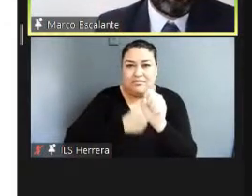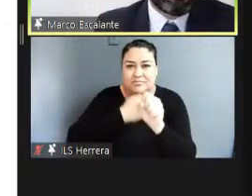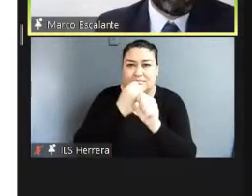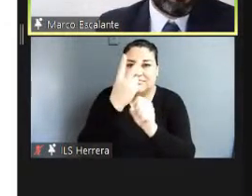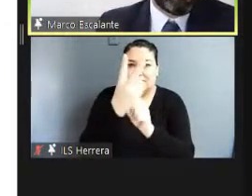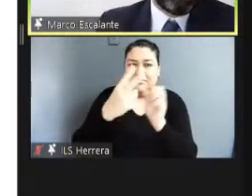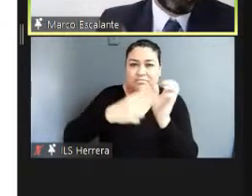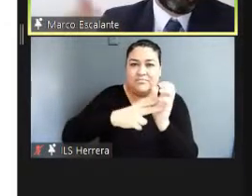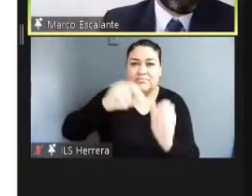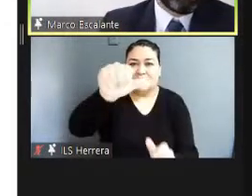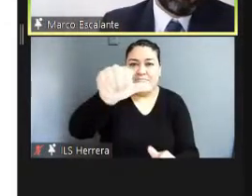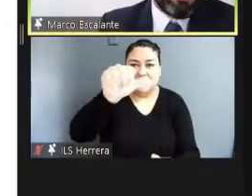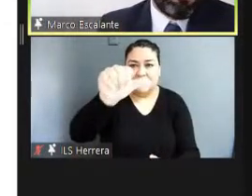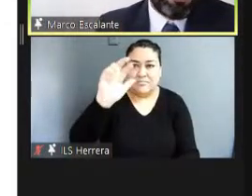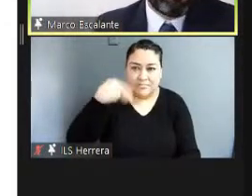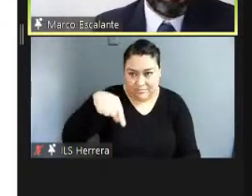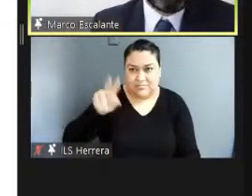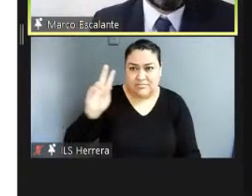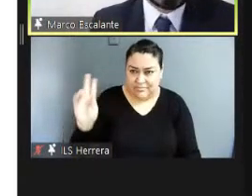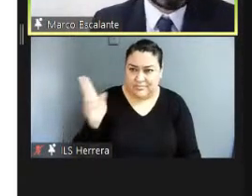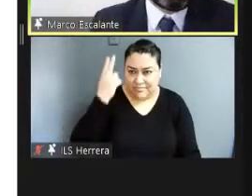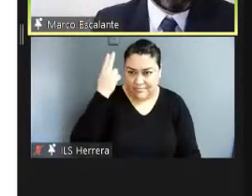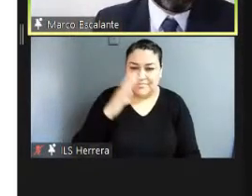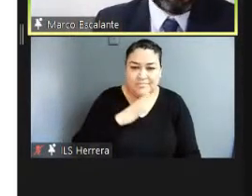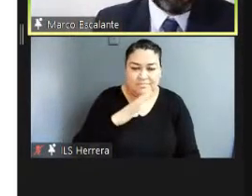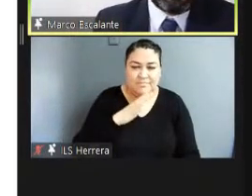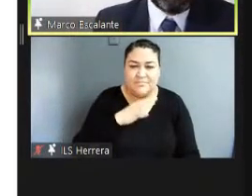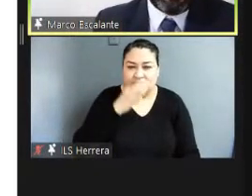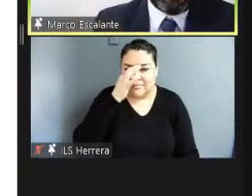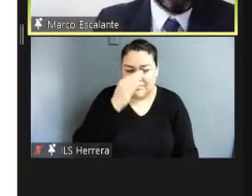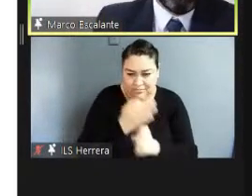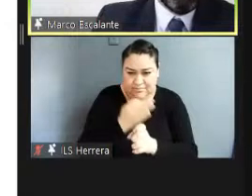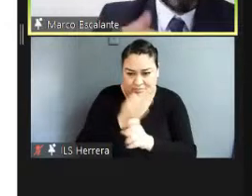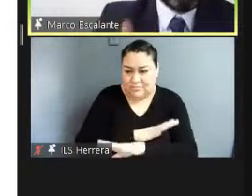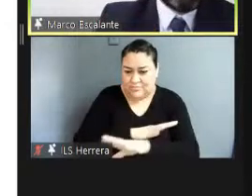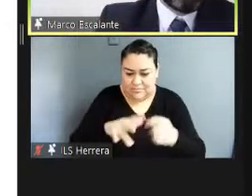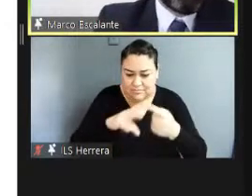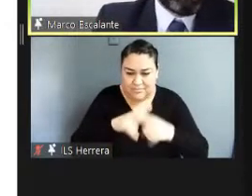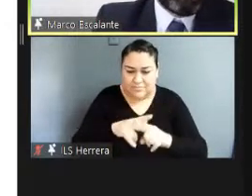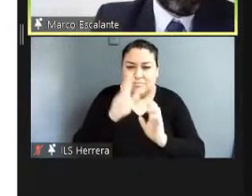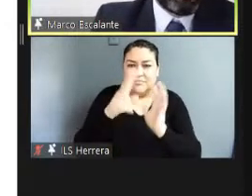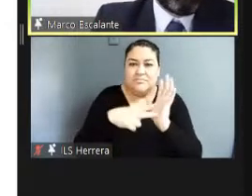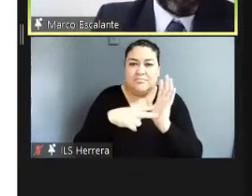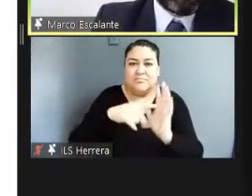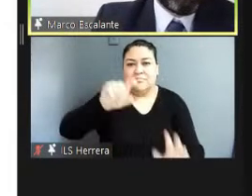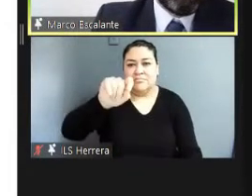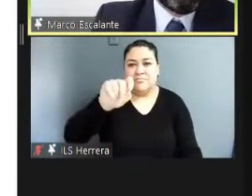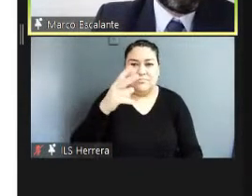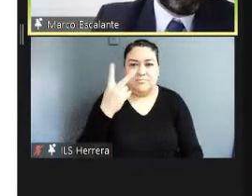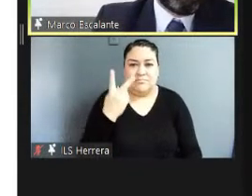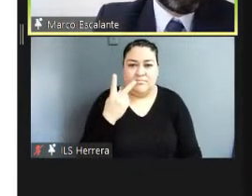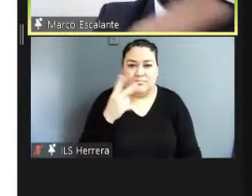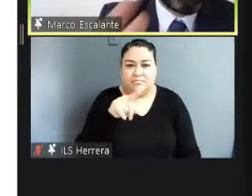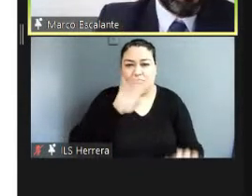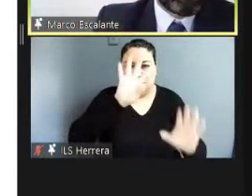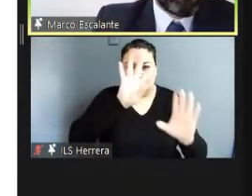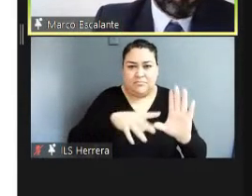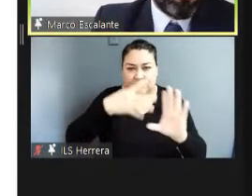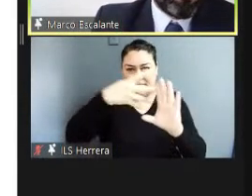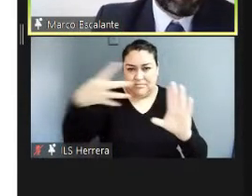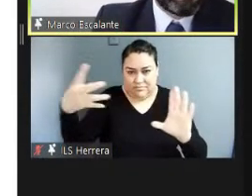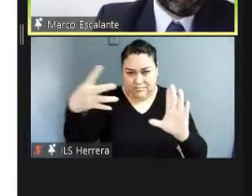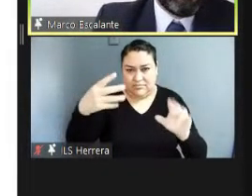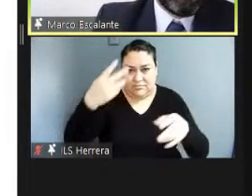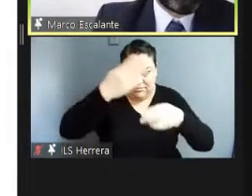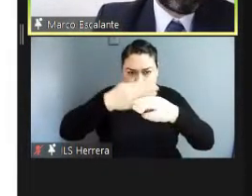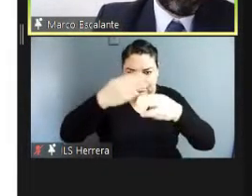medical knowledge and be able to apply it. These are the different trajectories for learning. This is what we prepared at the